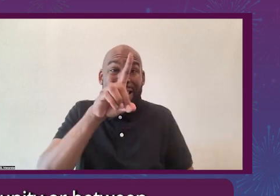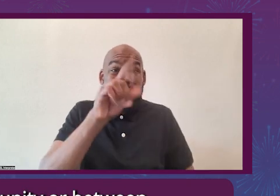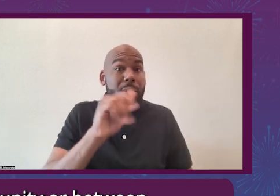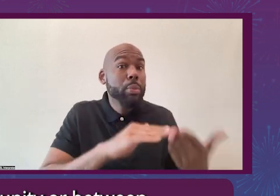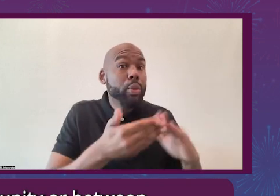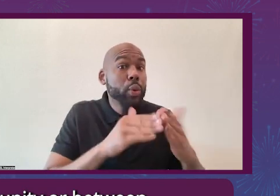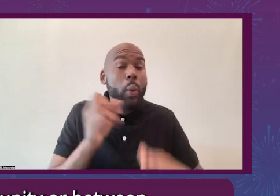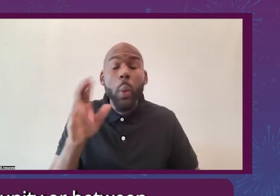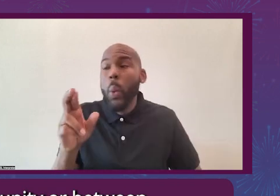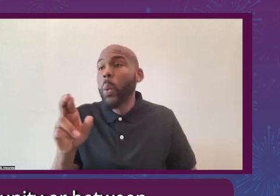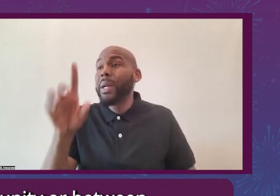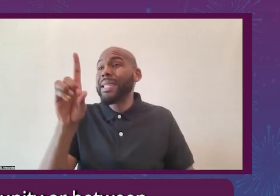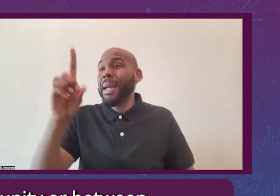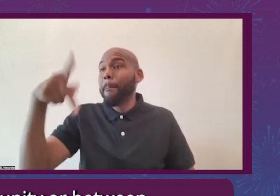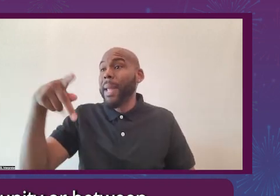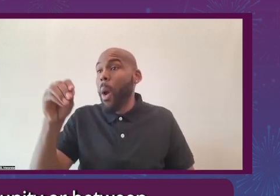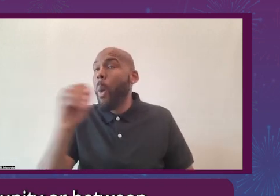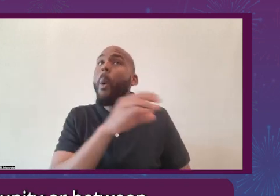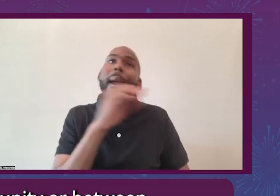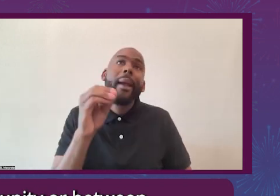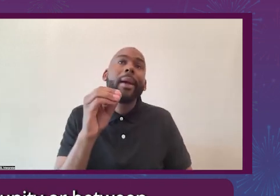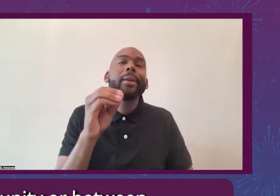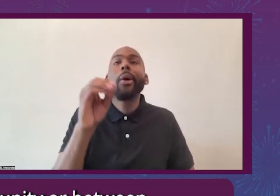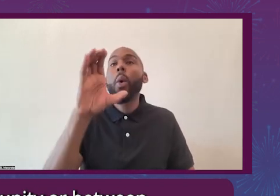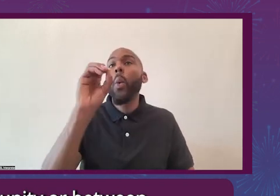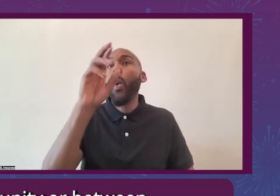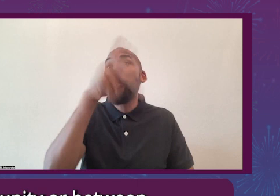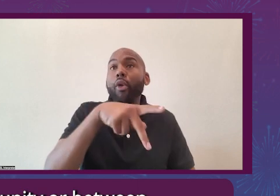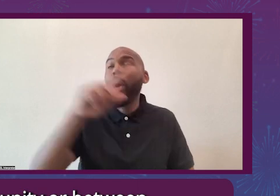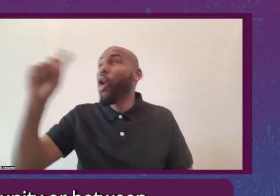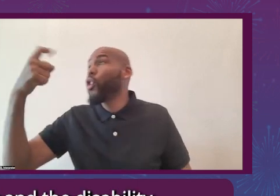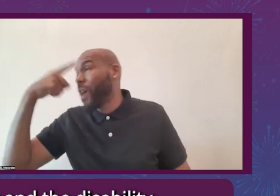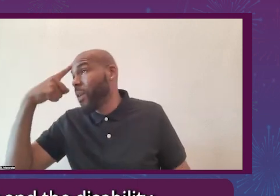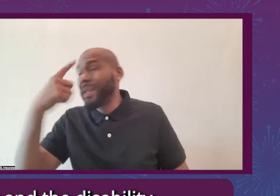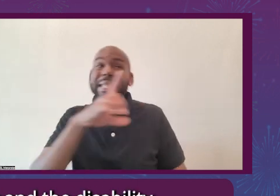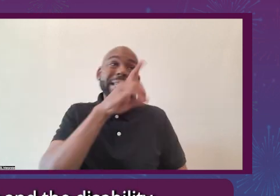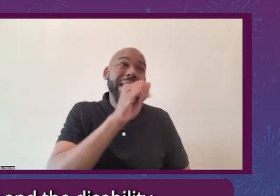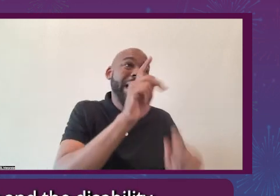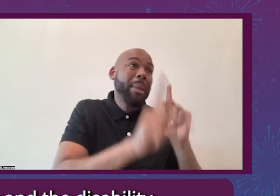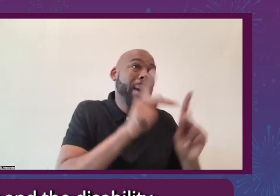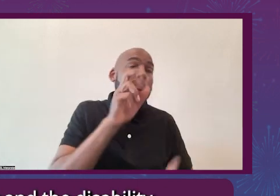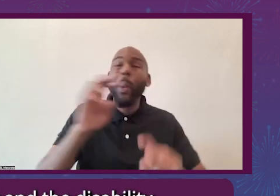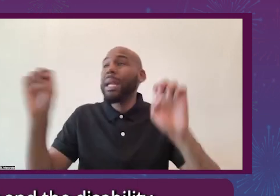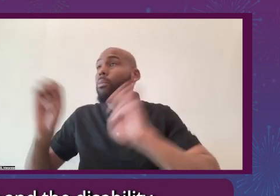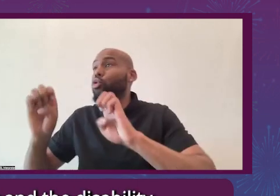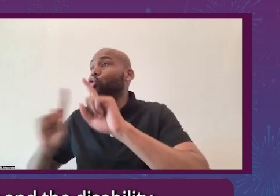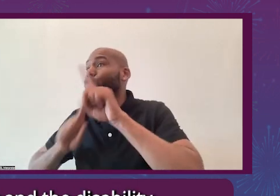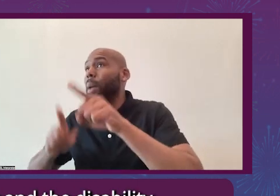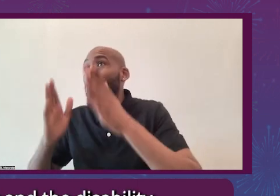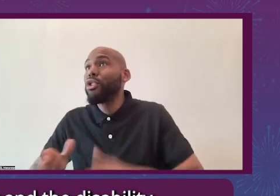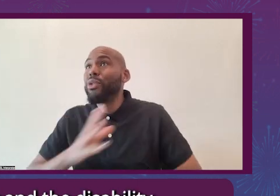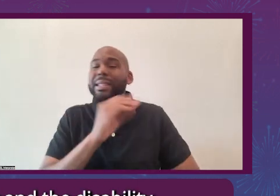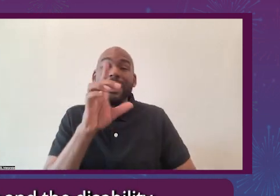the disability community or between DPOs and corporations, the government and disabled persons, or emergency responders